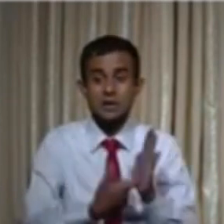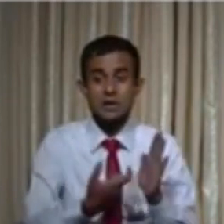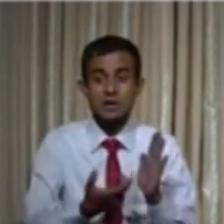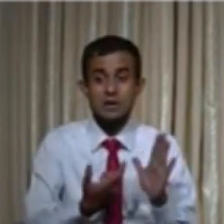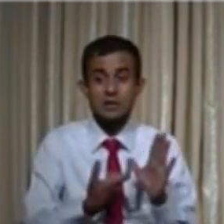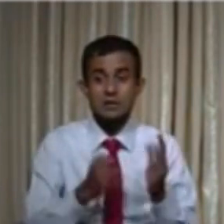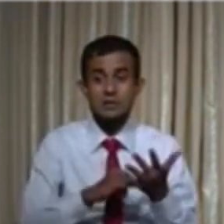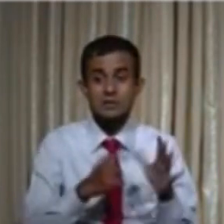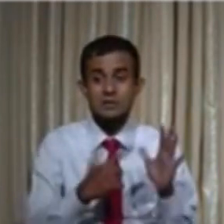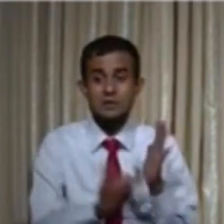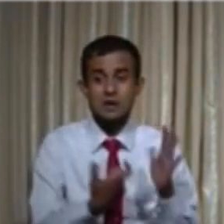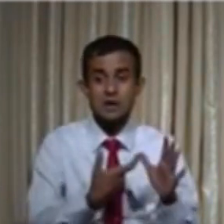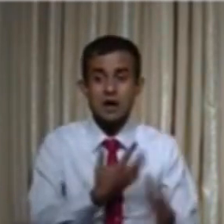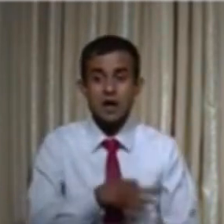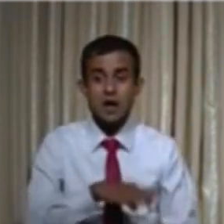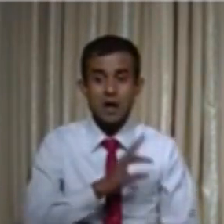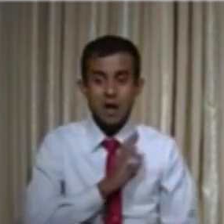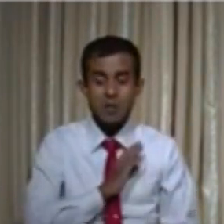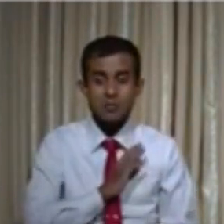to be pursuing